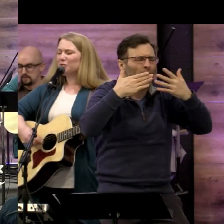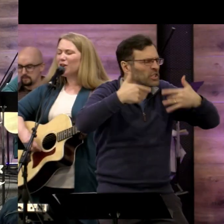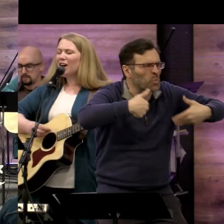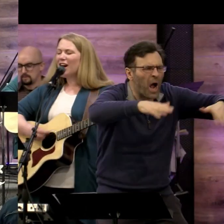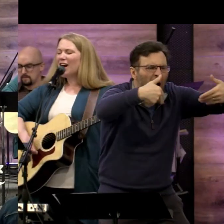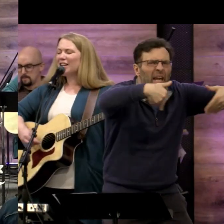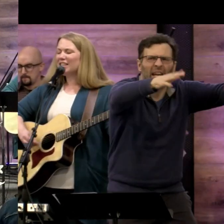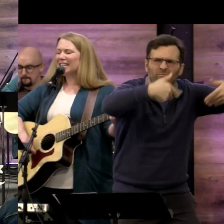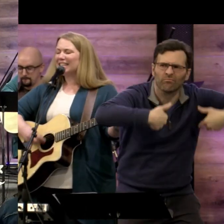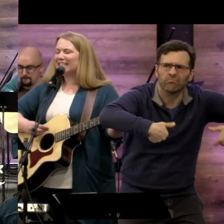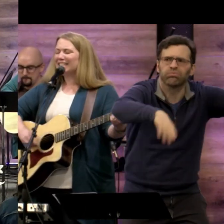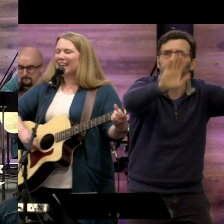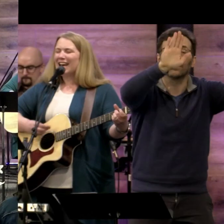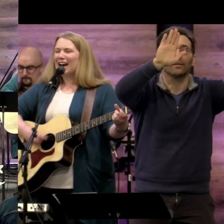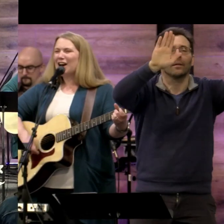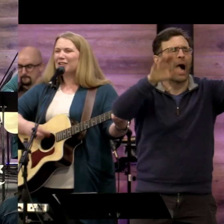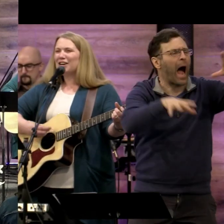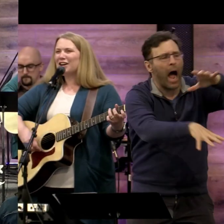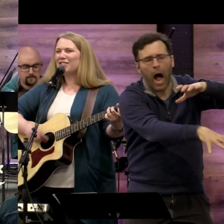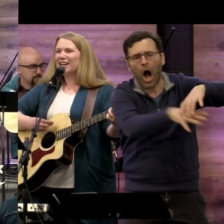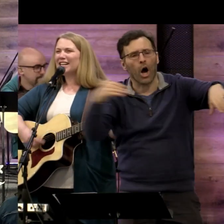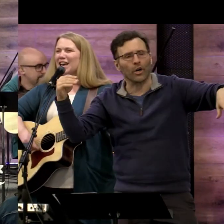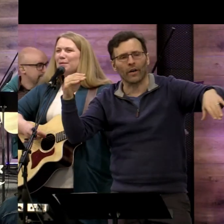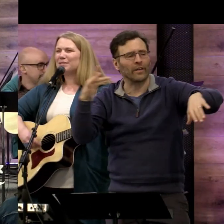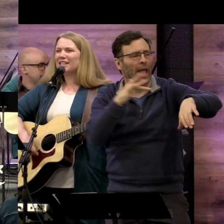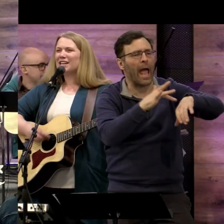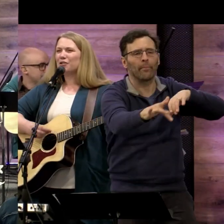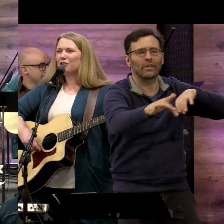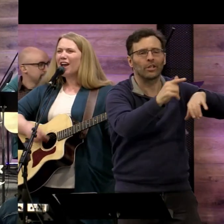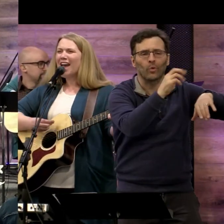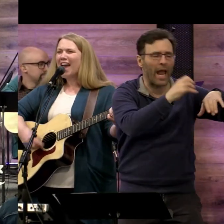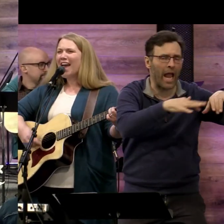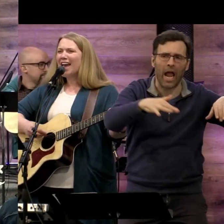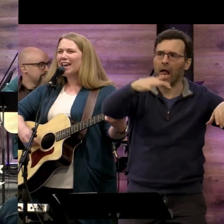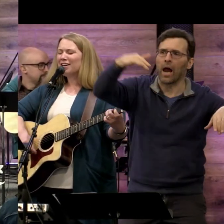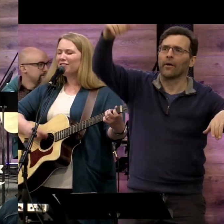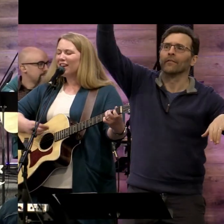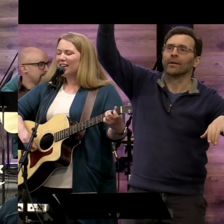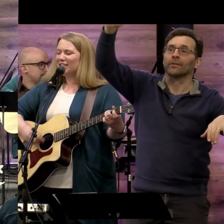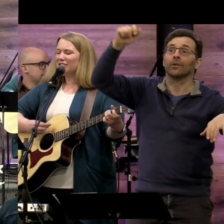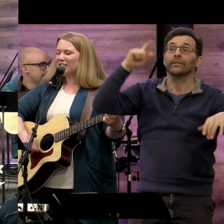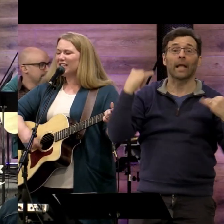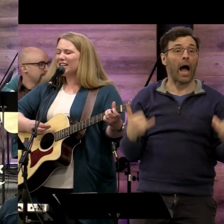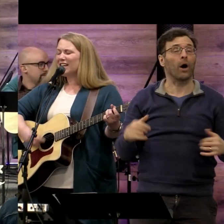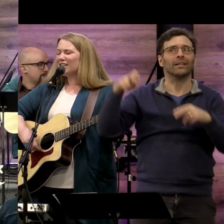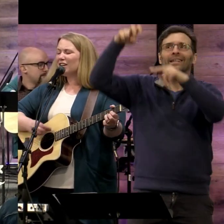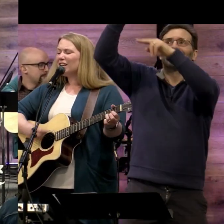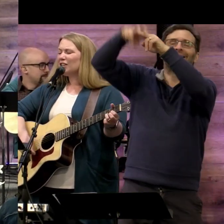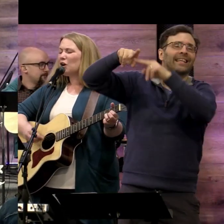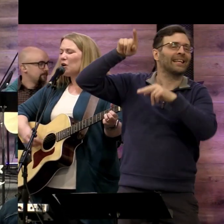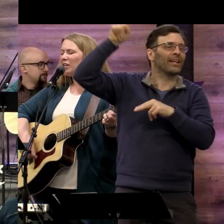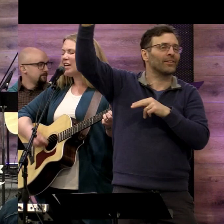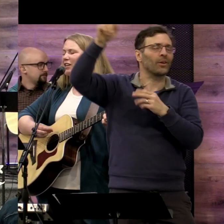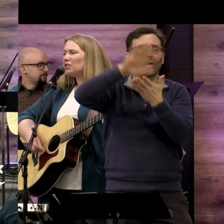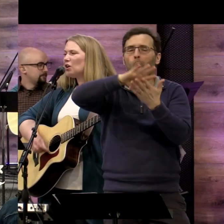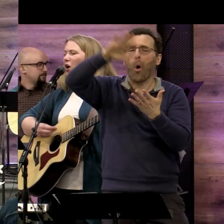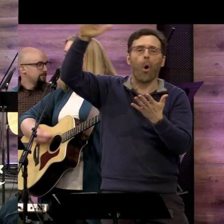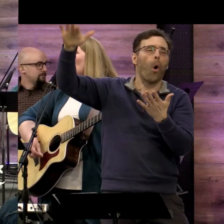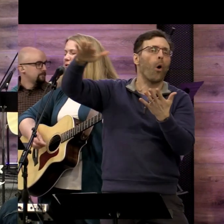darkness running out of an empty grave. Now seated alone